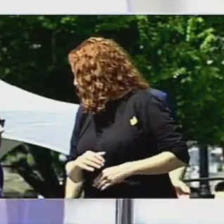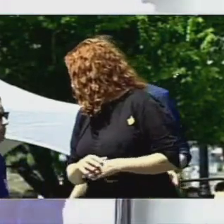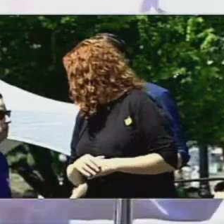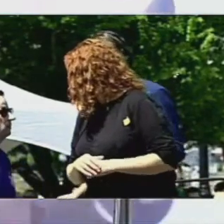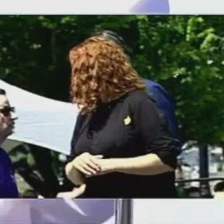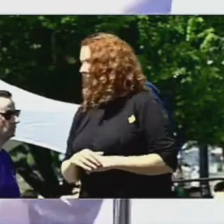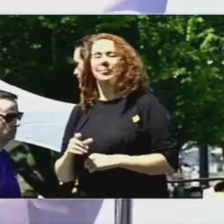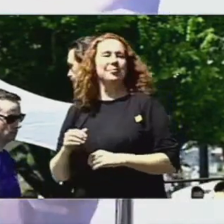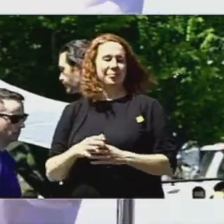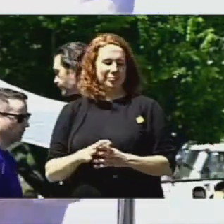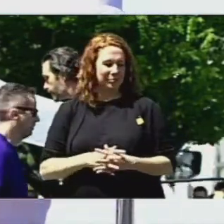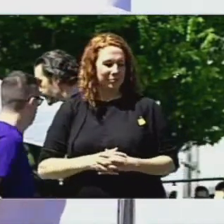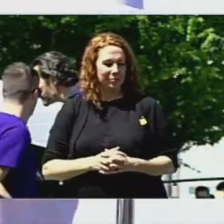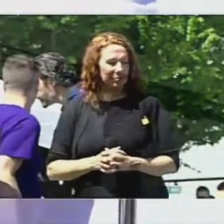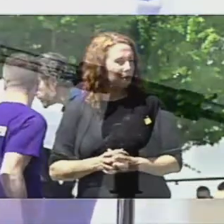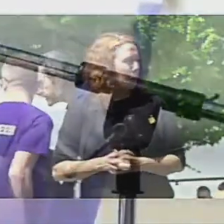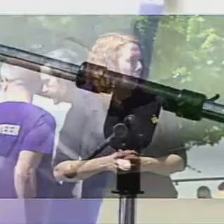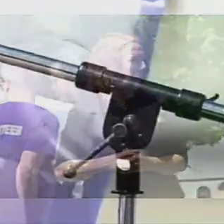Sure.